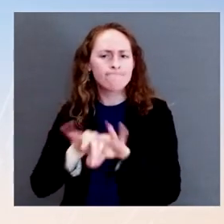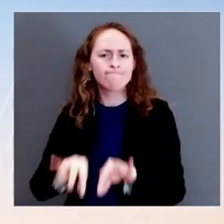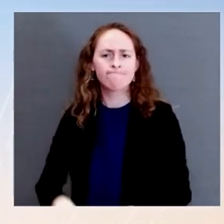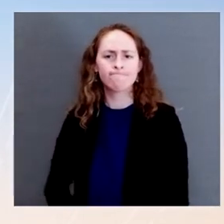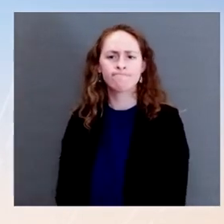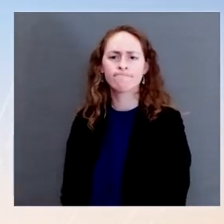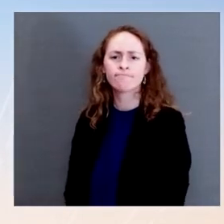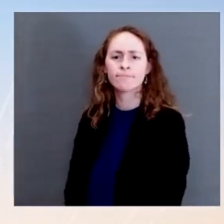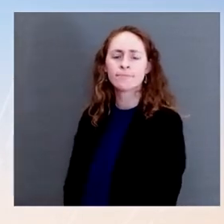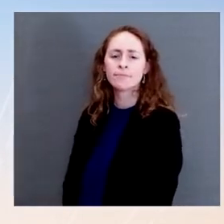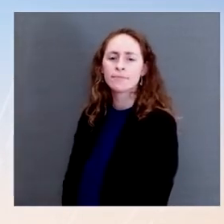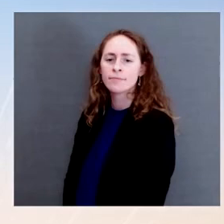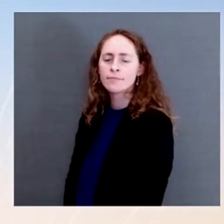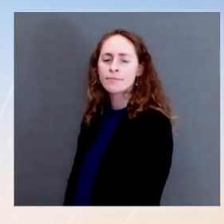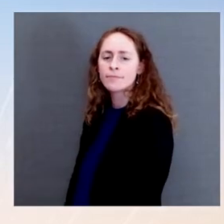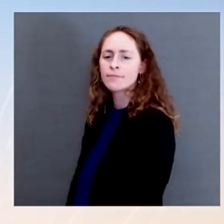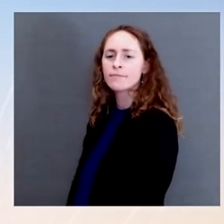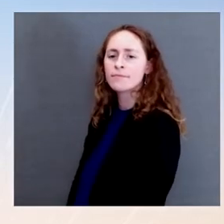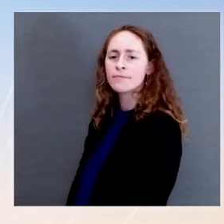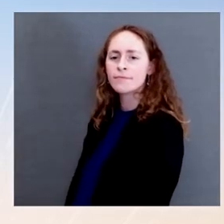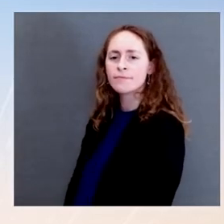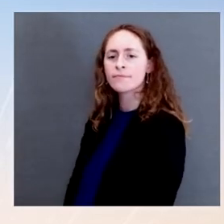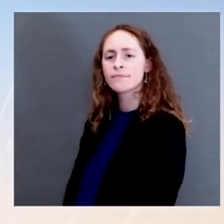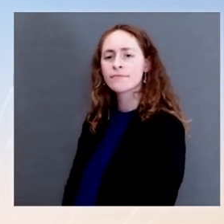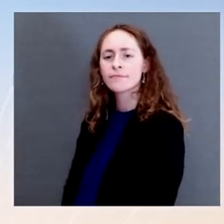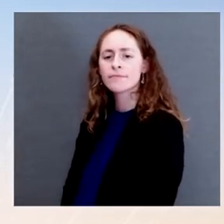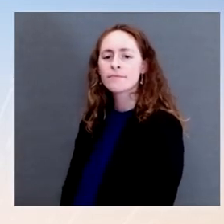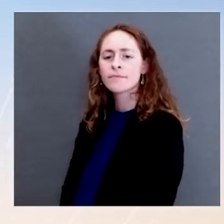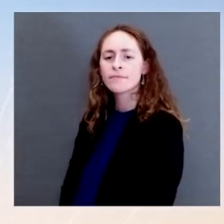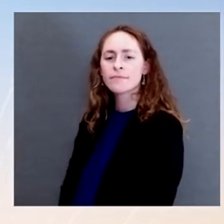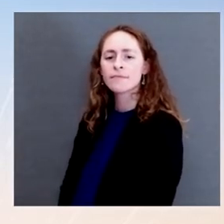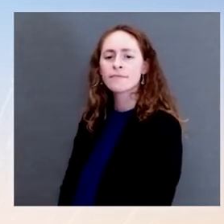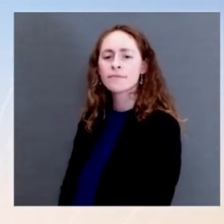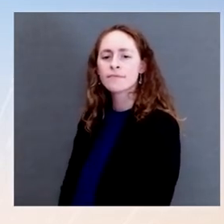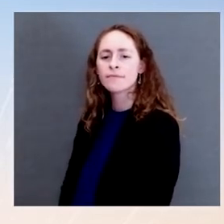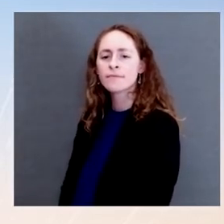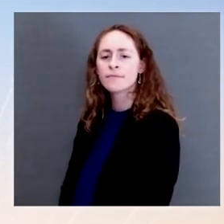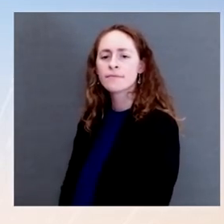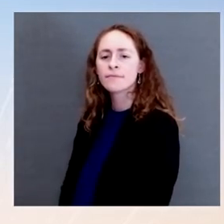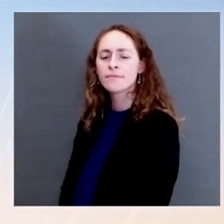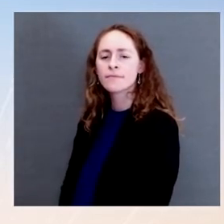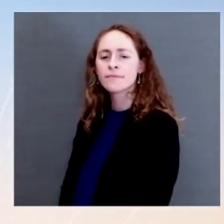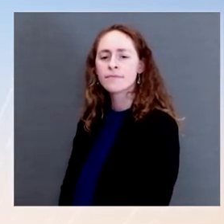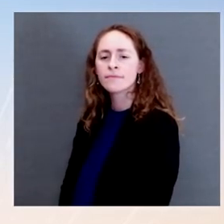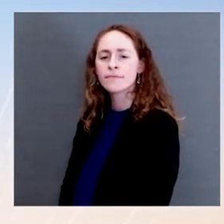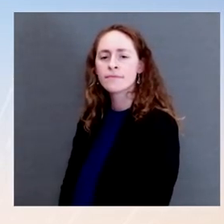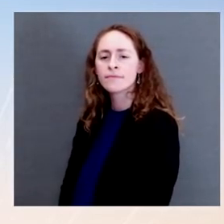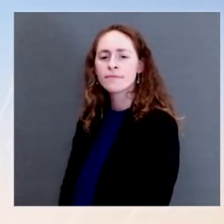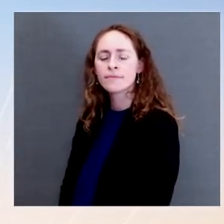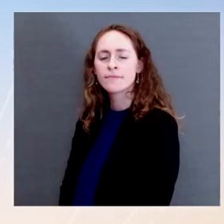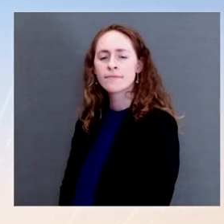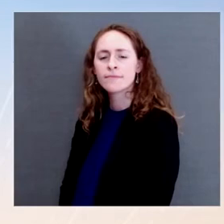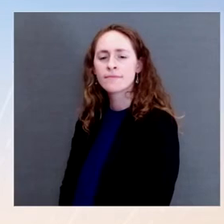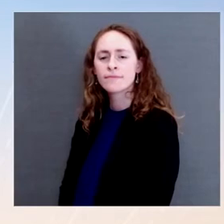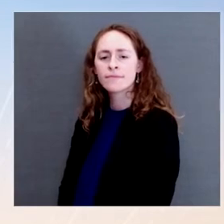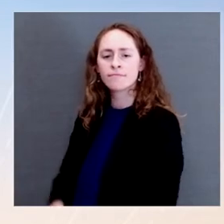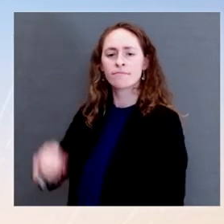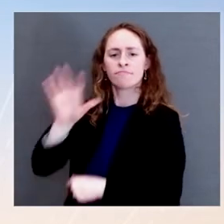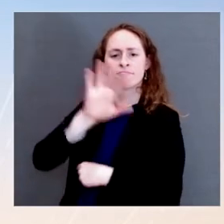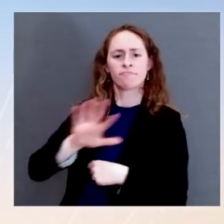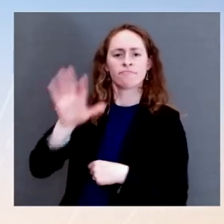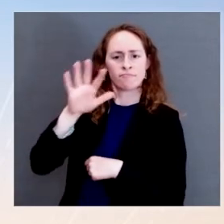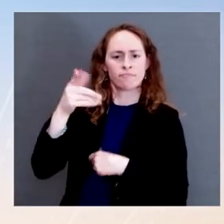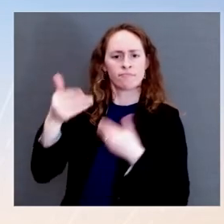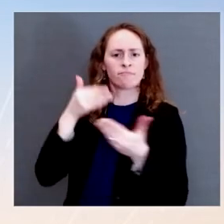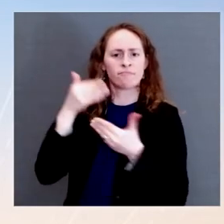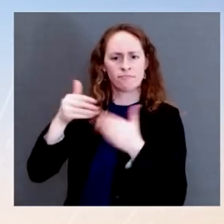to use a non-wonky term, cuspy, right? That feel like they could kind of go either way. Can you just give a little thinking on how those decisions were made when